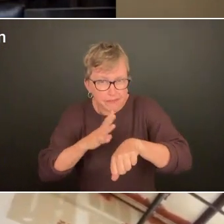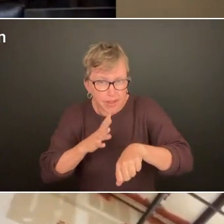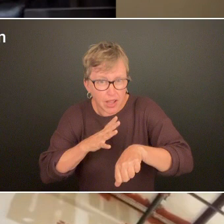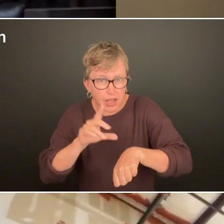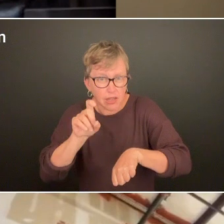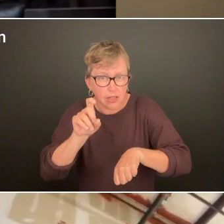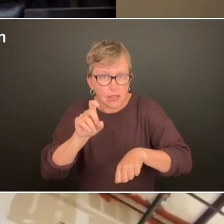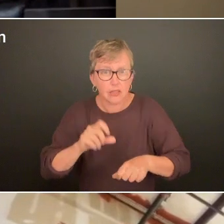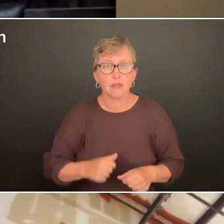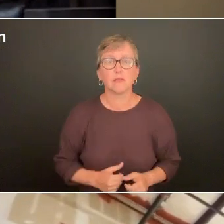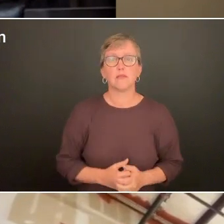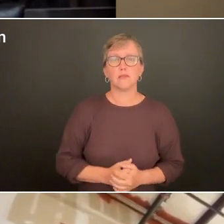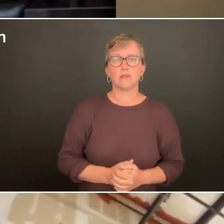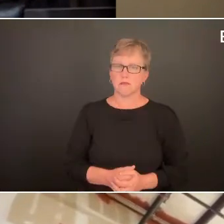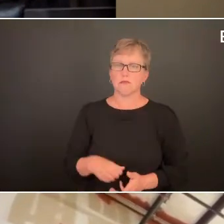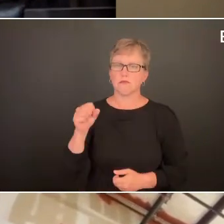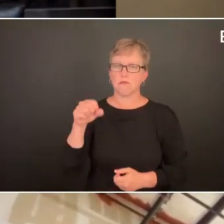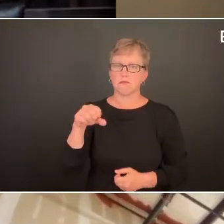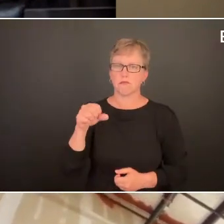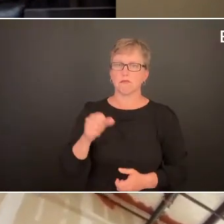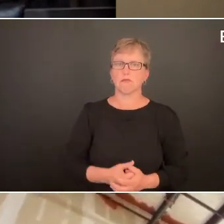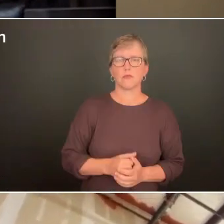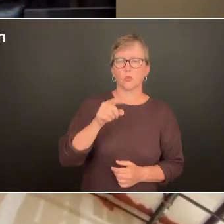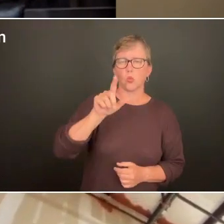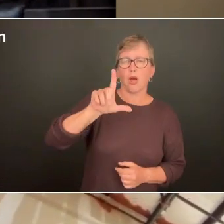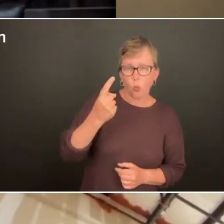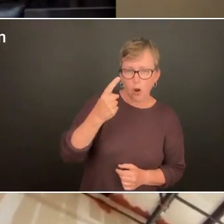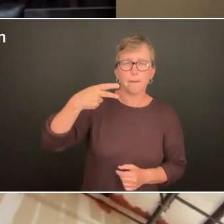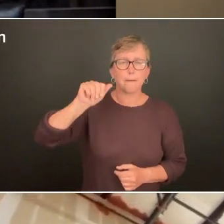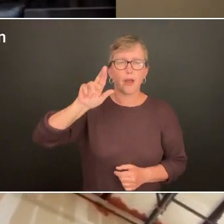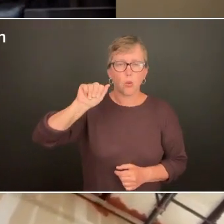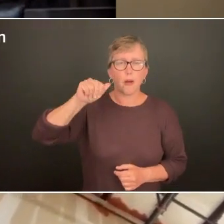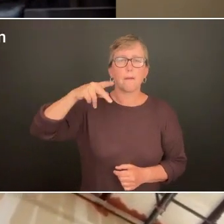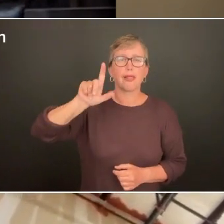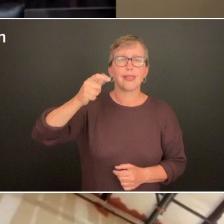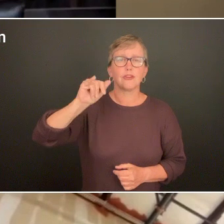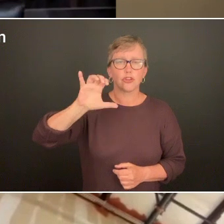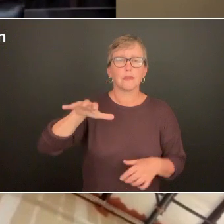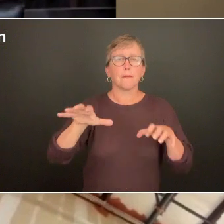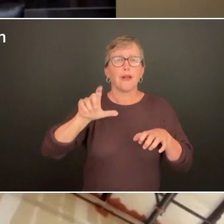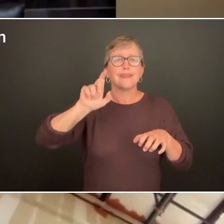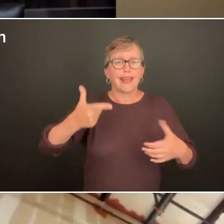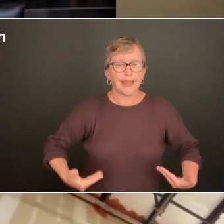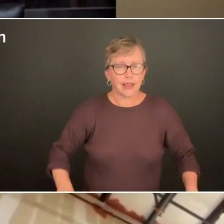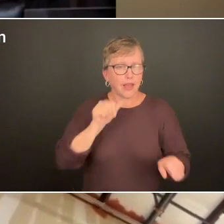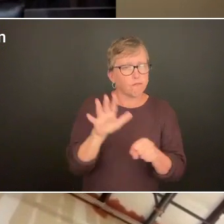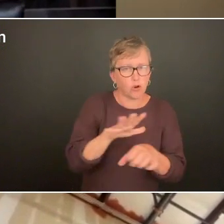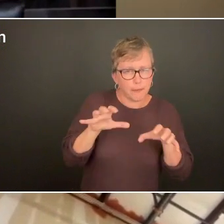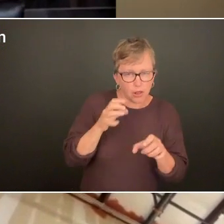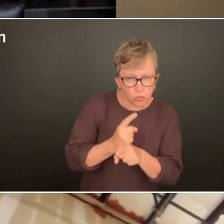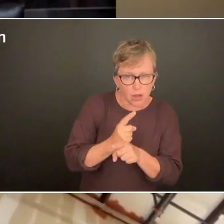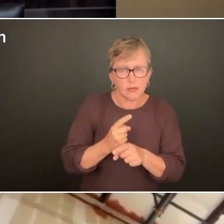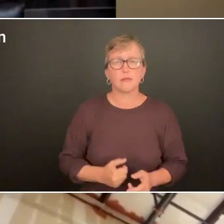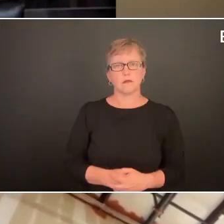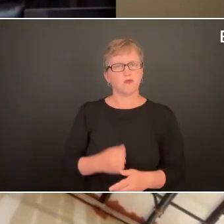are normal, correct? Can I say that? Yes. Okay, so you're L1. So you're more considered a paraplegic